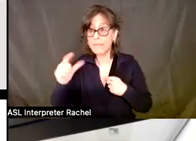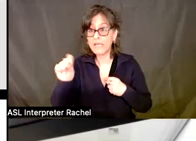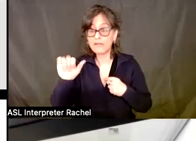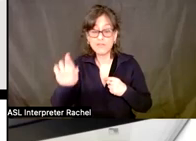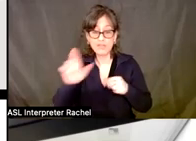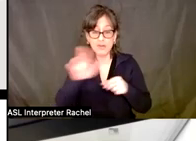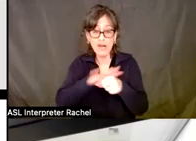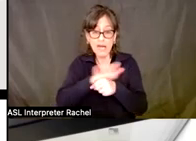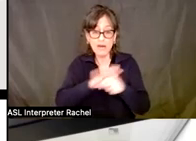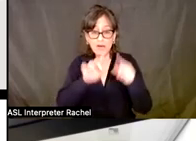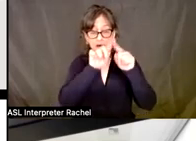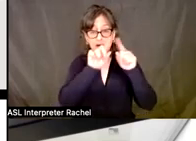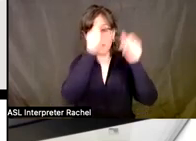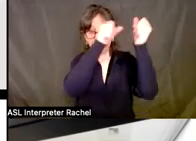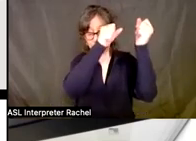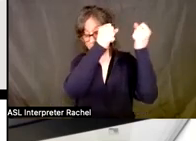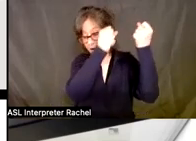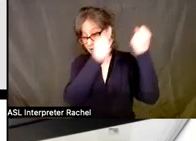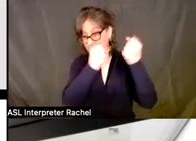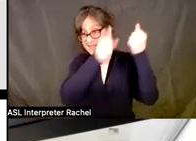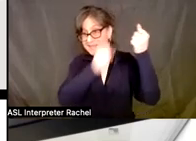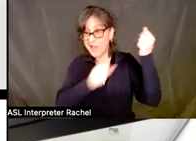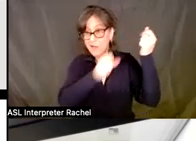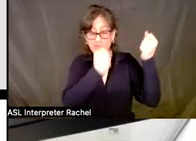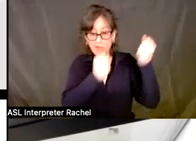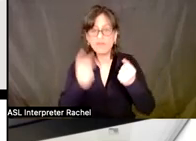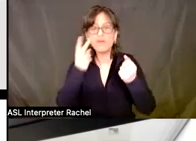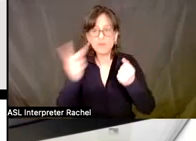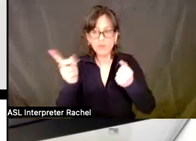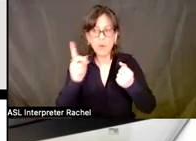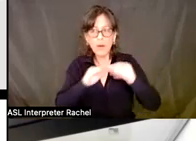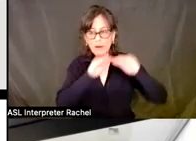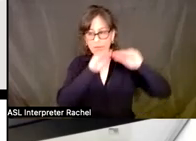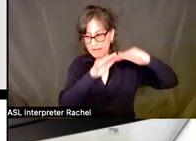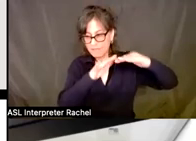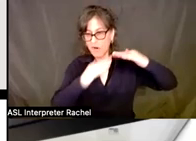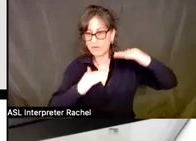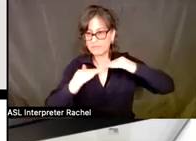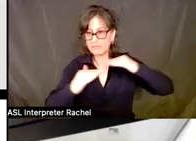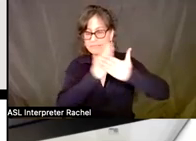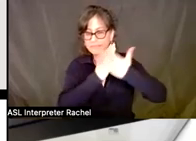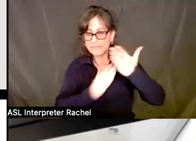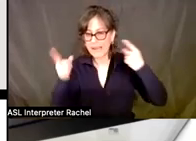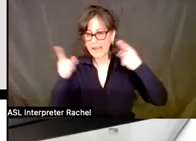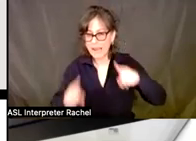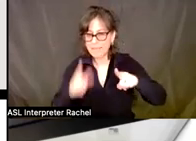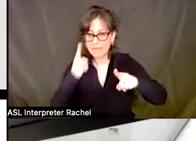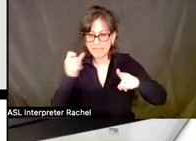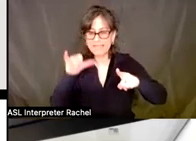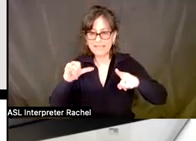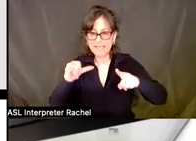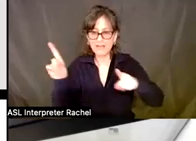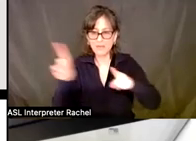to Cambria knows the place where these faults go out to sea, because that's the southern end of the dramatic